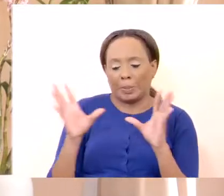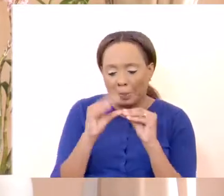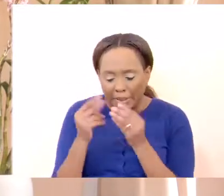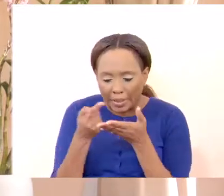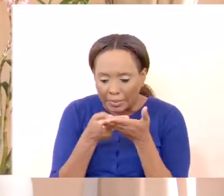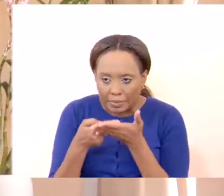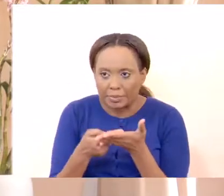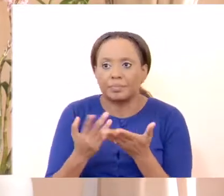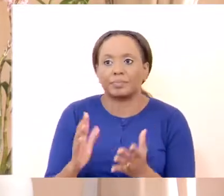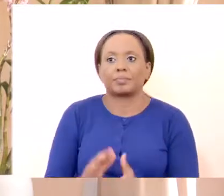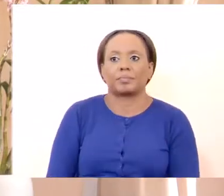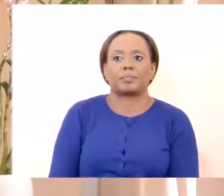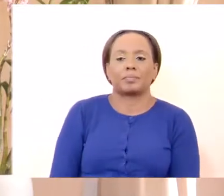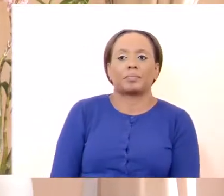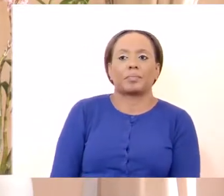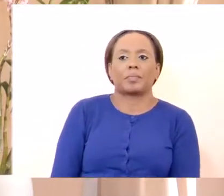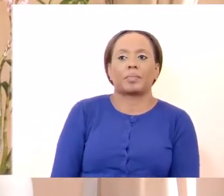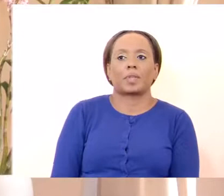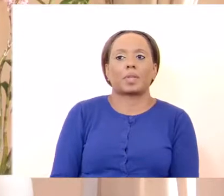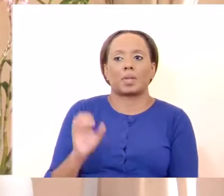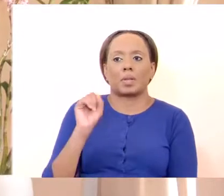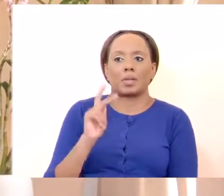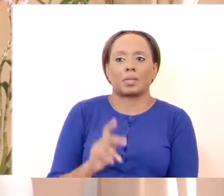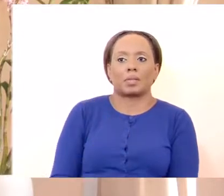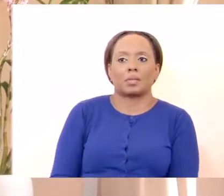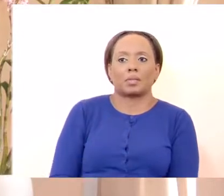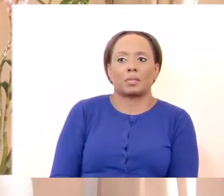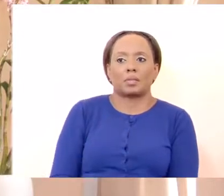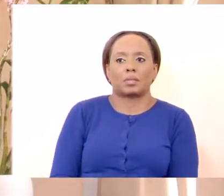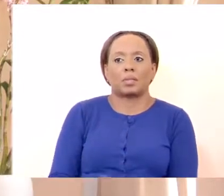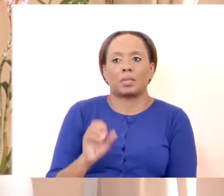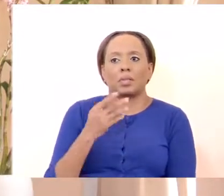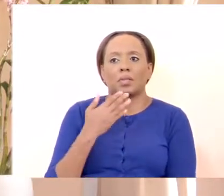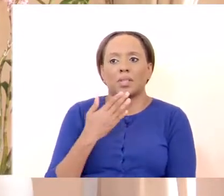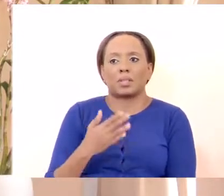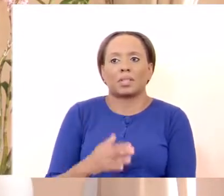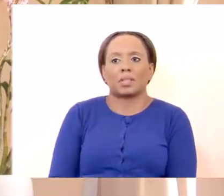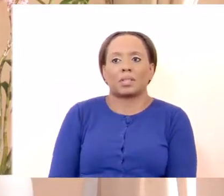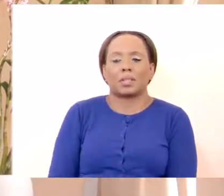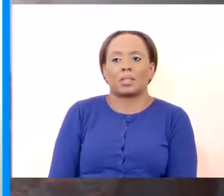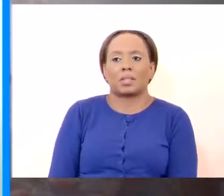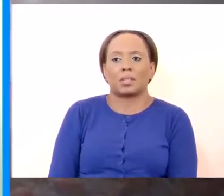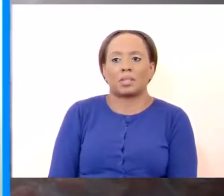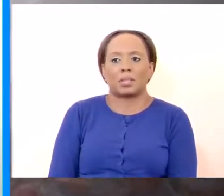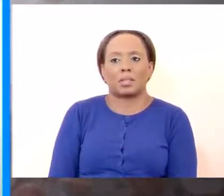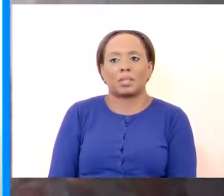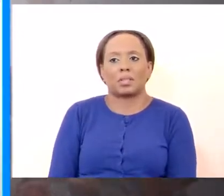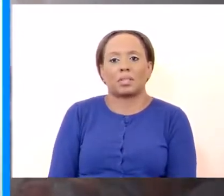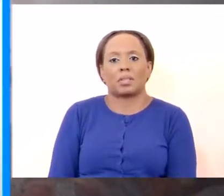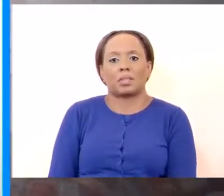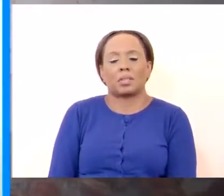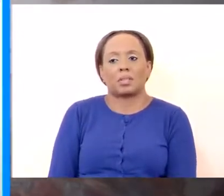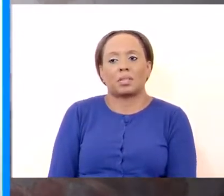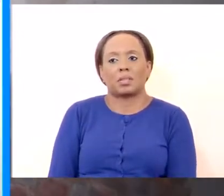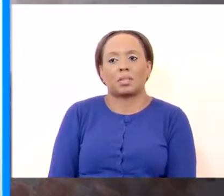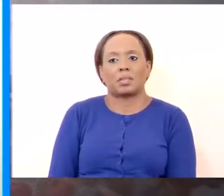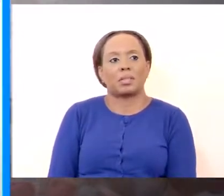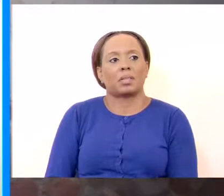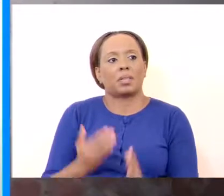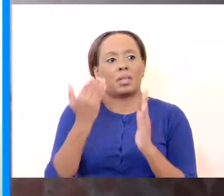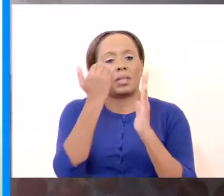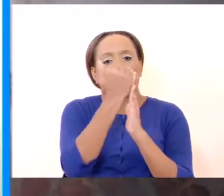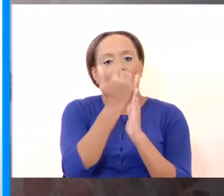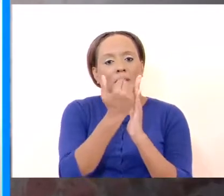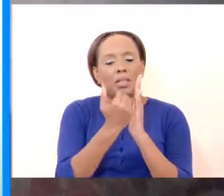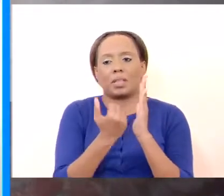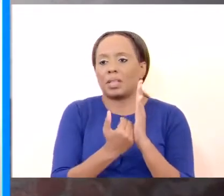deliver. But yes. Okay. The information. Not going away.